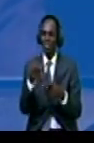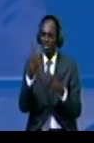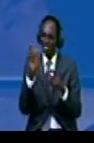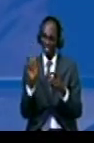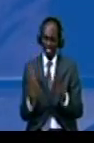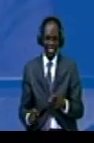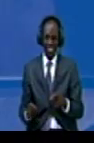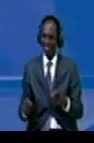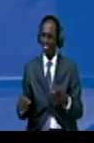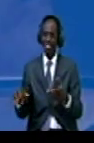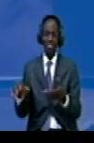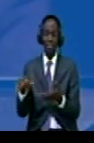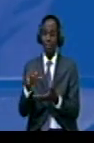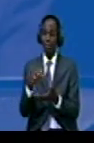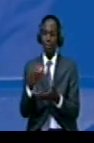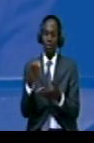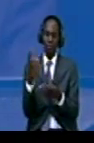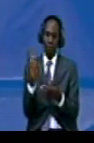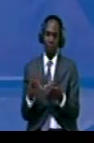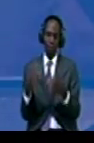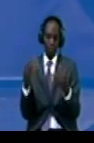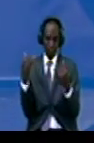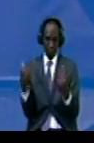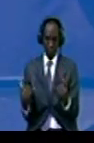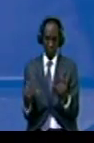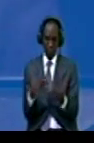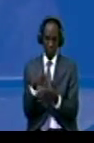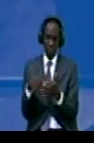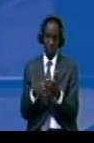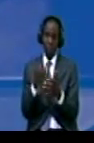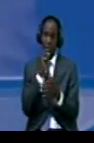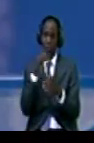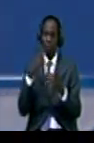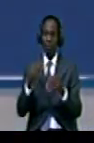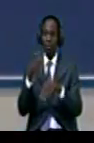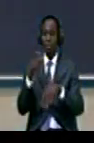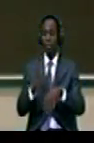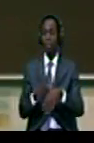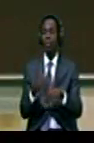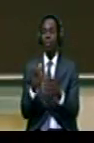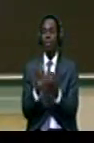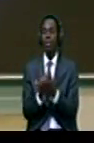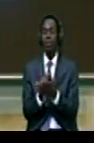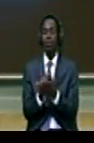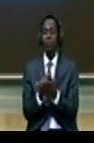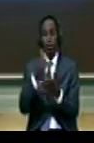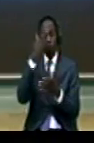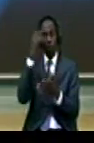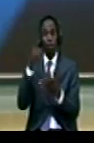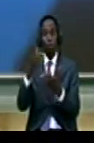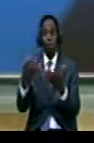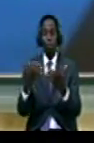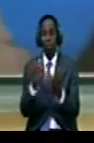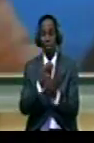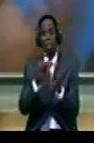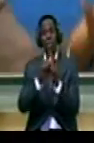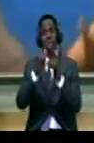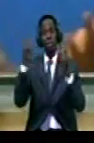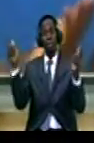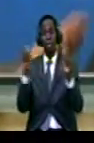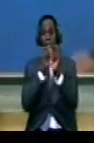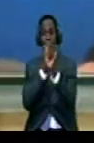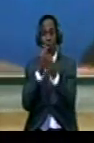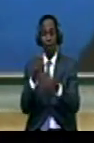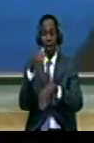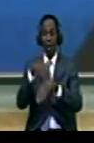them now, and this is the time we have the opportunity that therefore, because you want a great reward at that